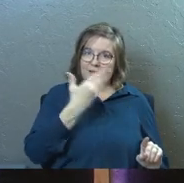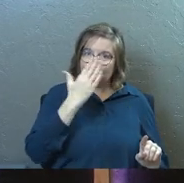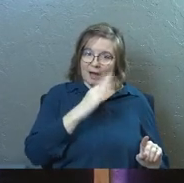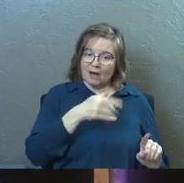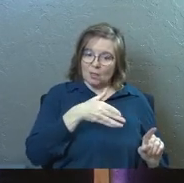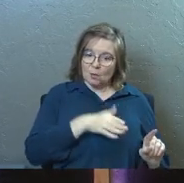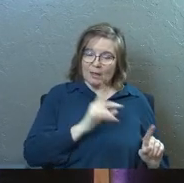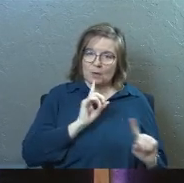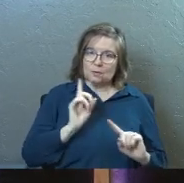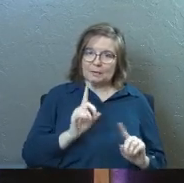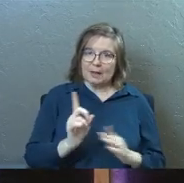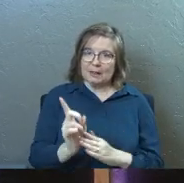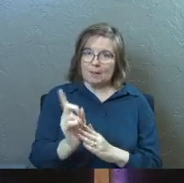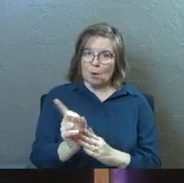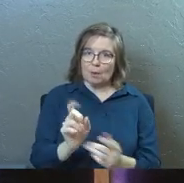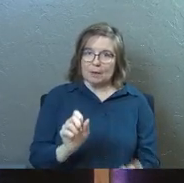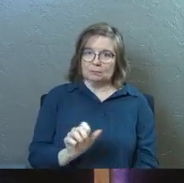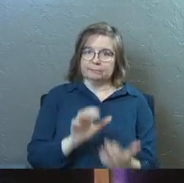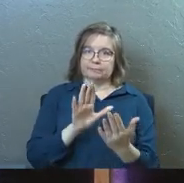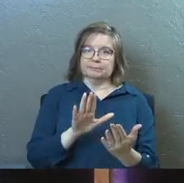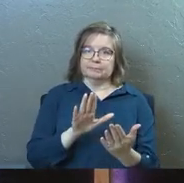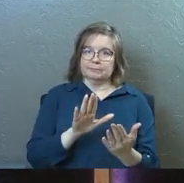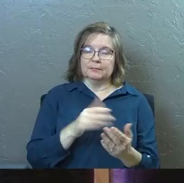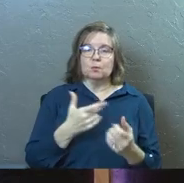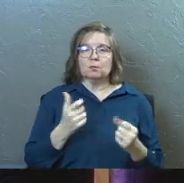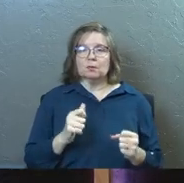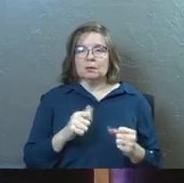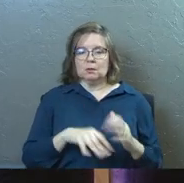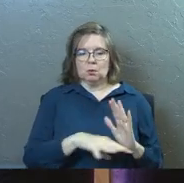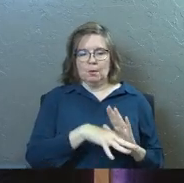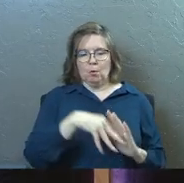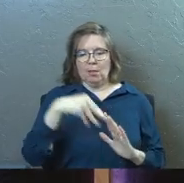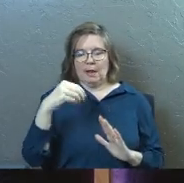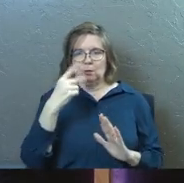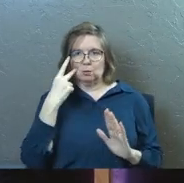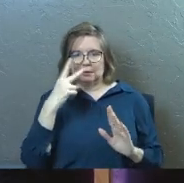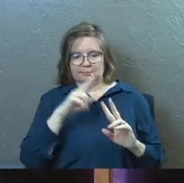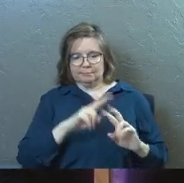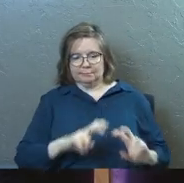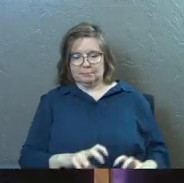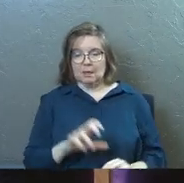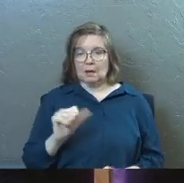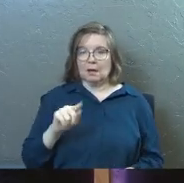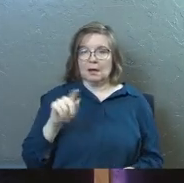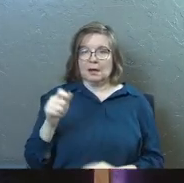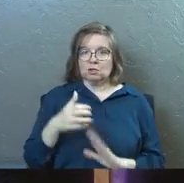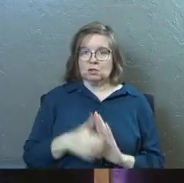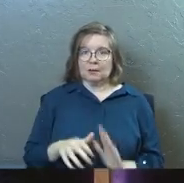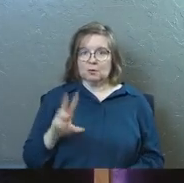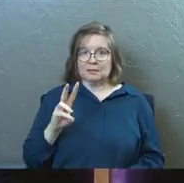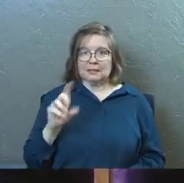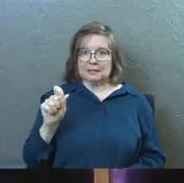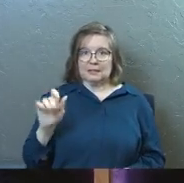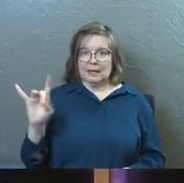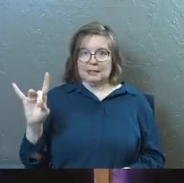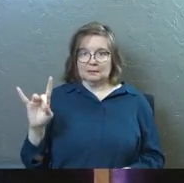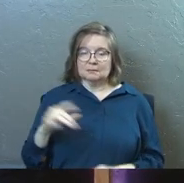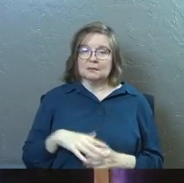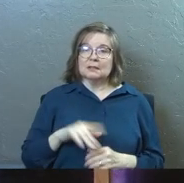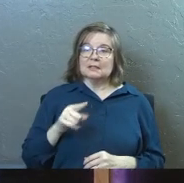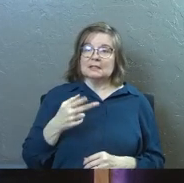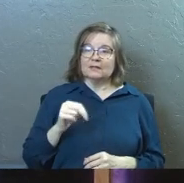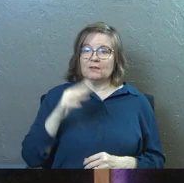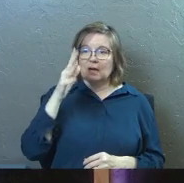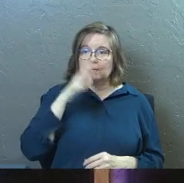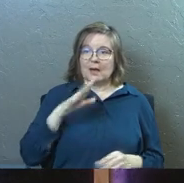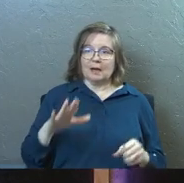way he responded in the moment that he was in. We're going to try and pull that out. So this is Acts chapter 6, verse 8. Stephen, a